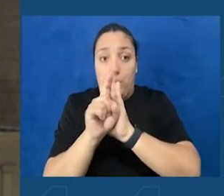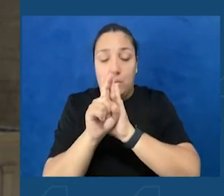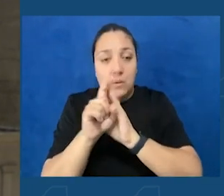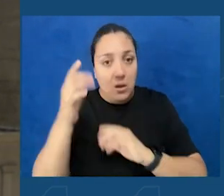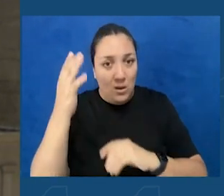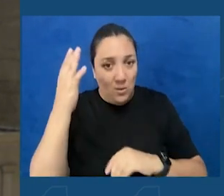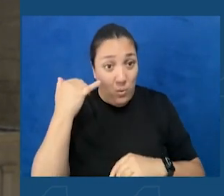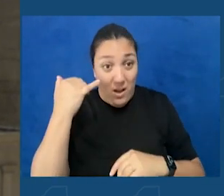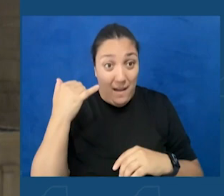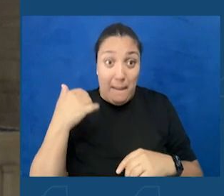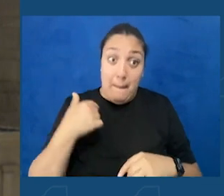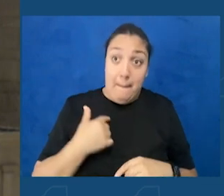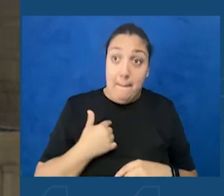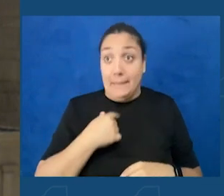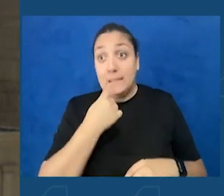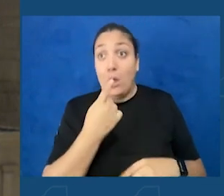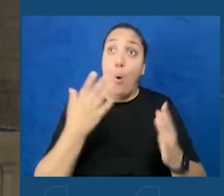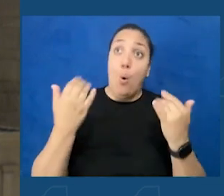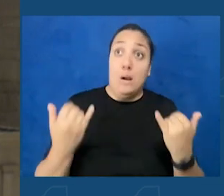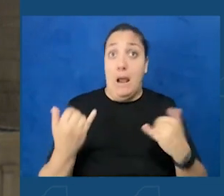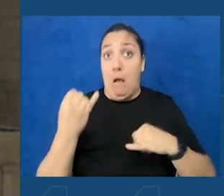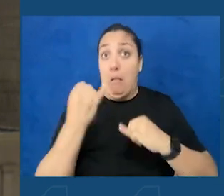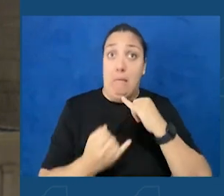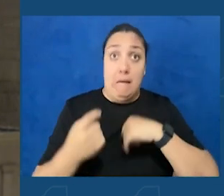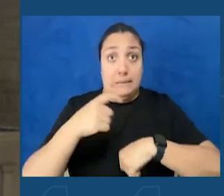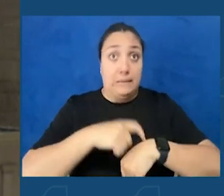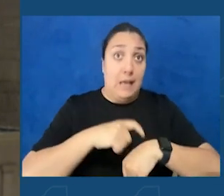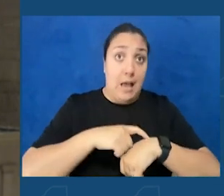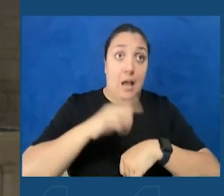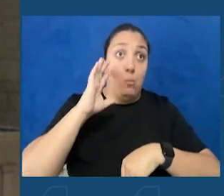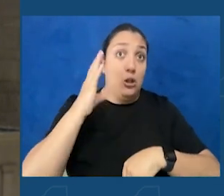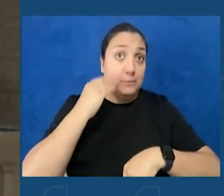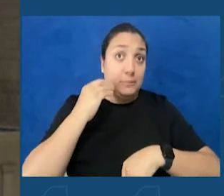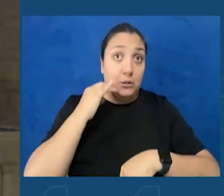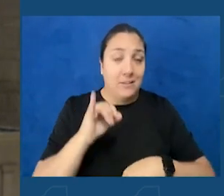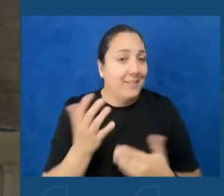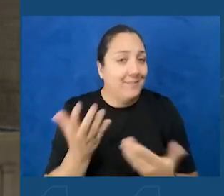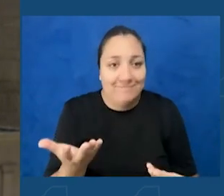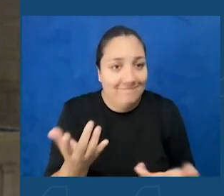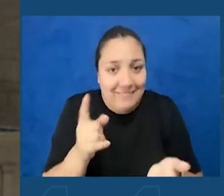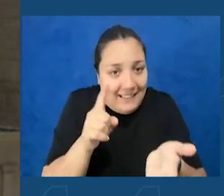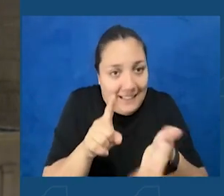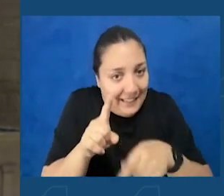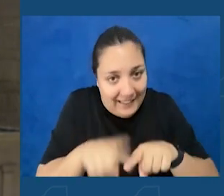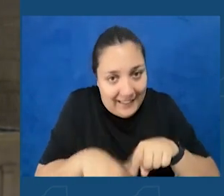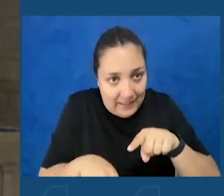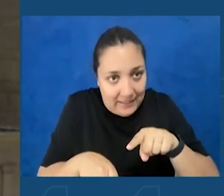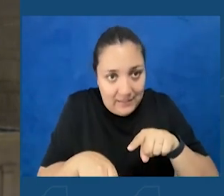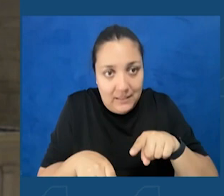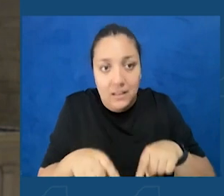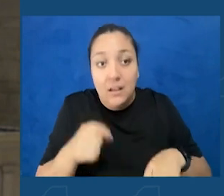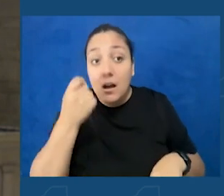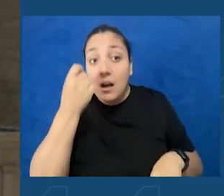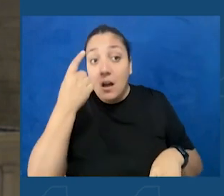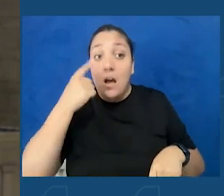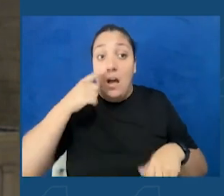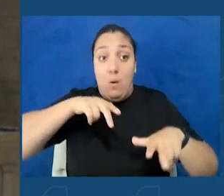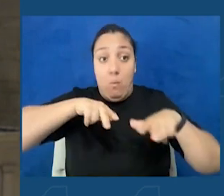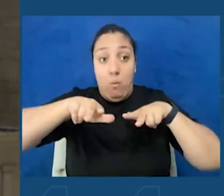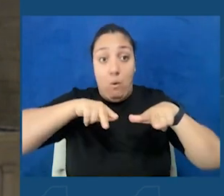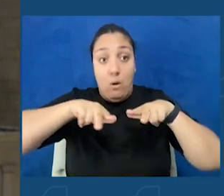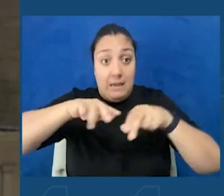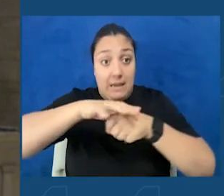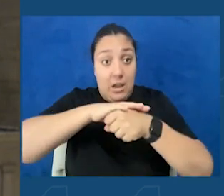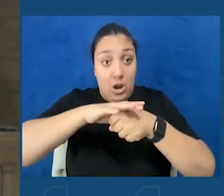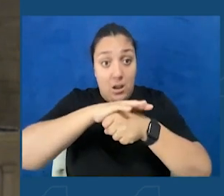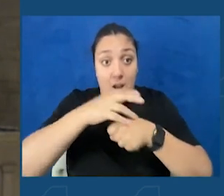the last time that we have a weather event like we just went through. As I walk the streets of the lower Hudson Valley, the